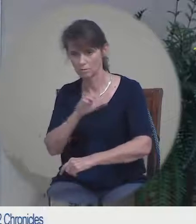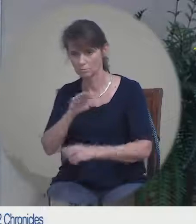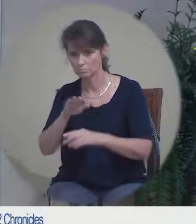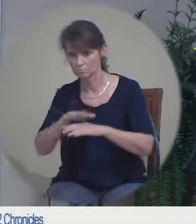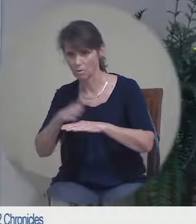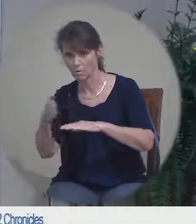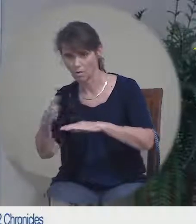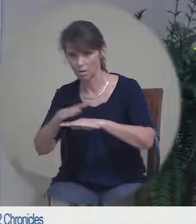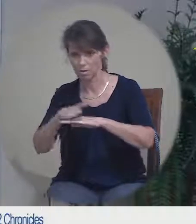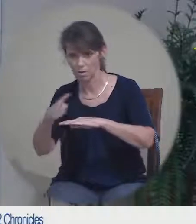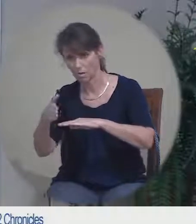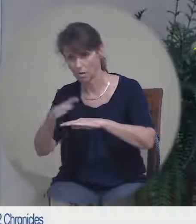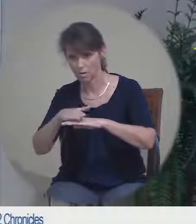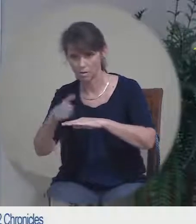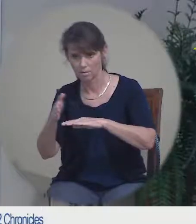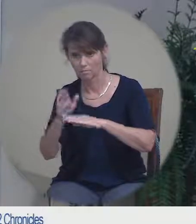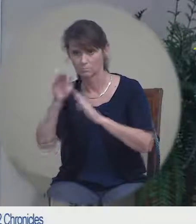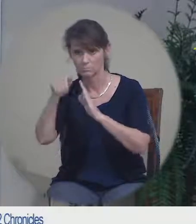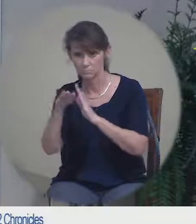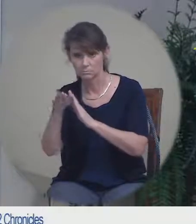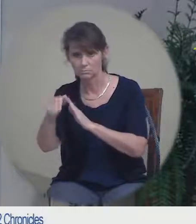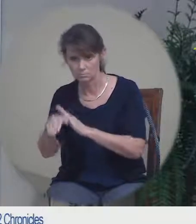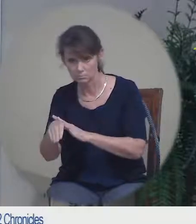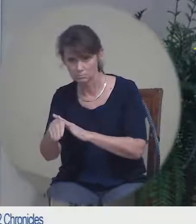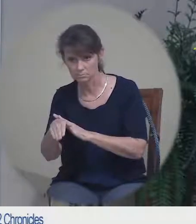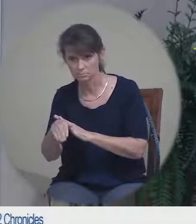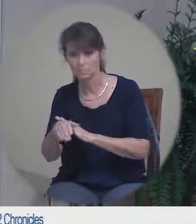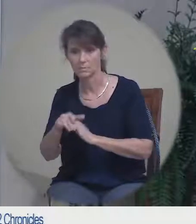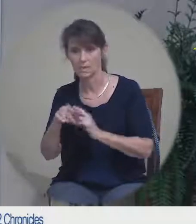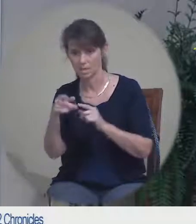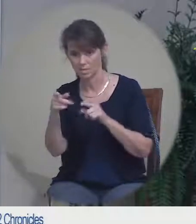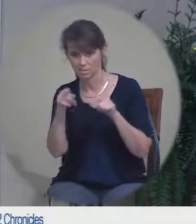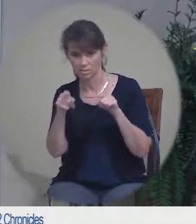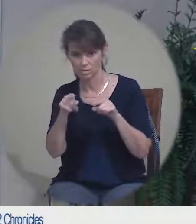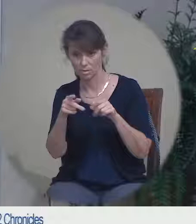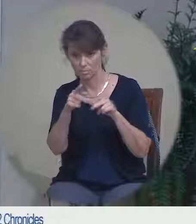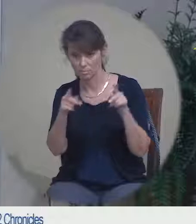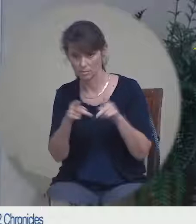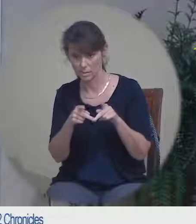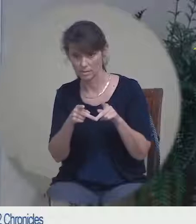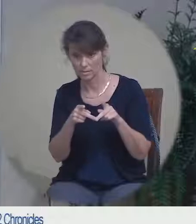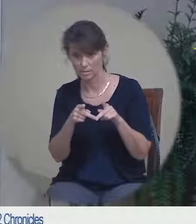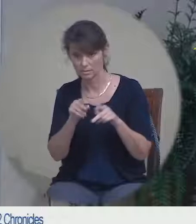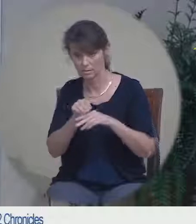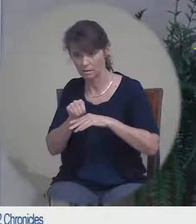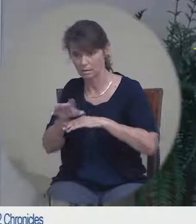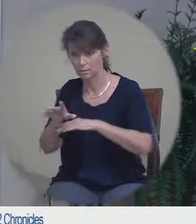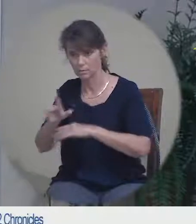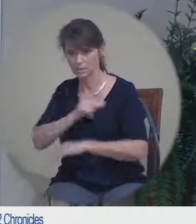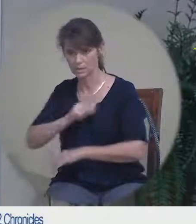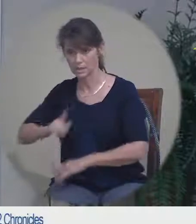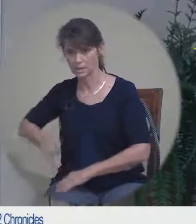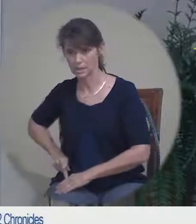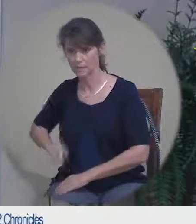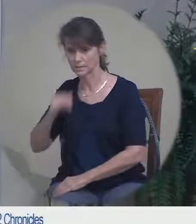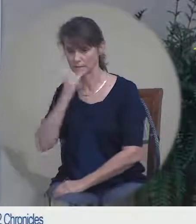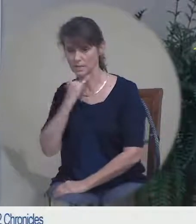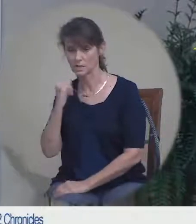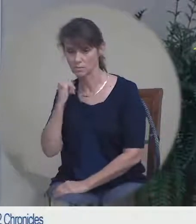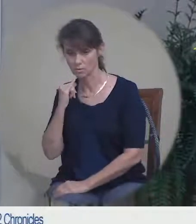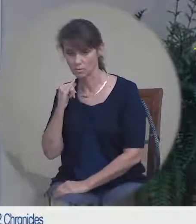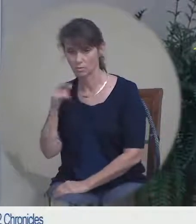determine how the kings of Israel do, how successful they are. Are they going to be in turmoil? Are they going